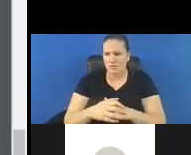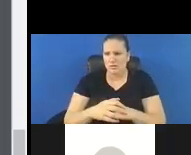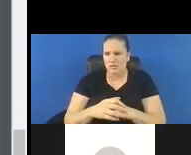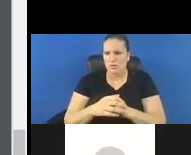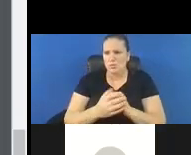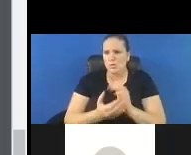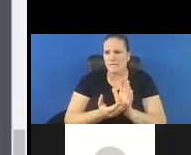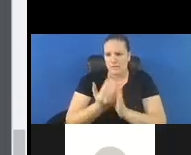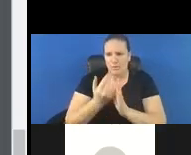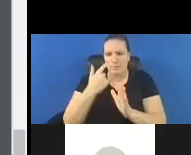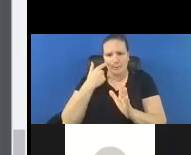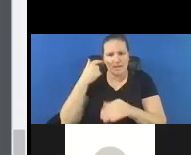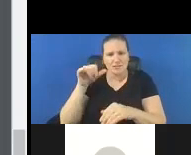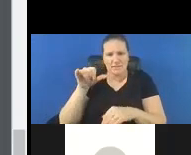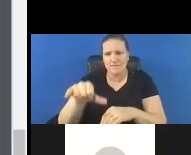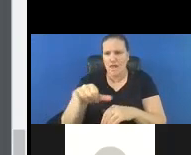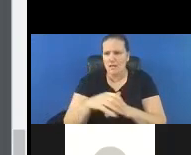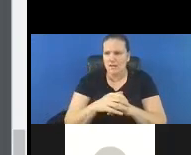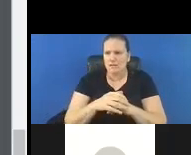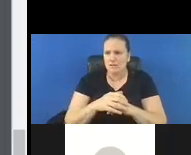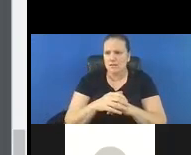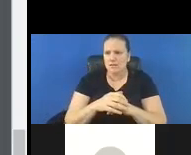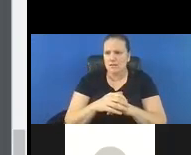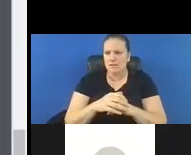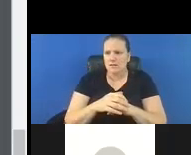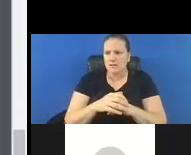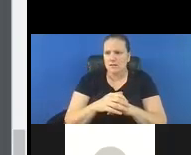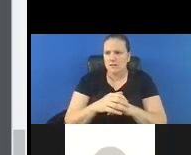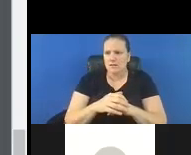reviews because of that. I think it's